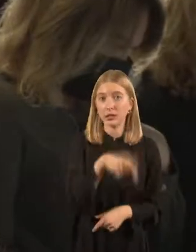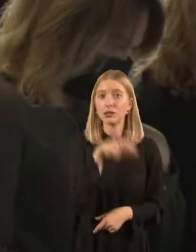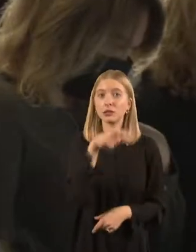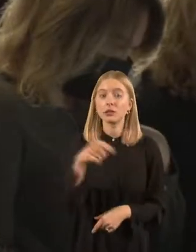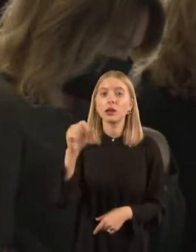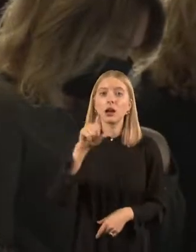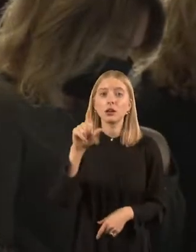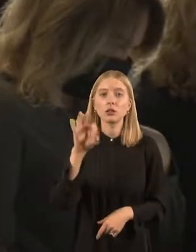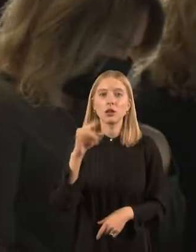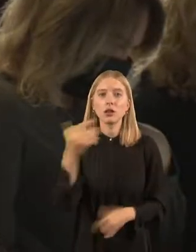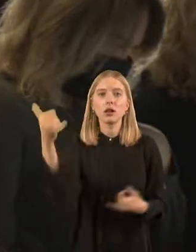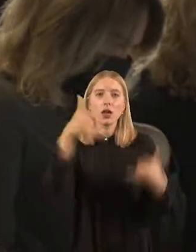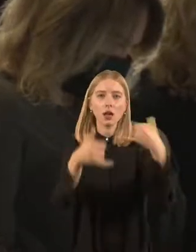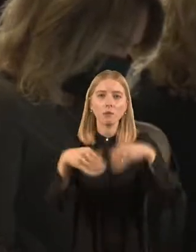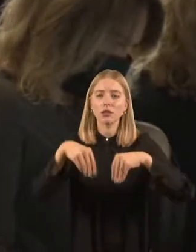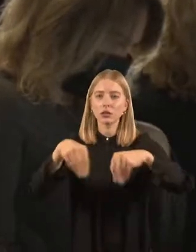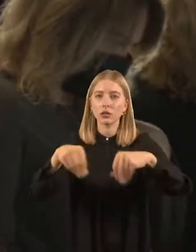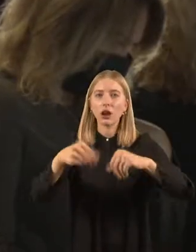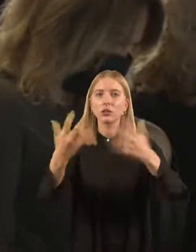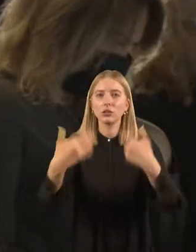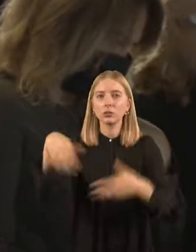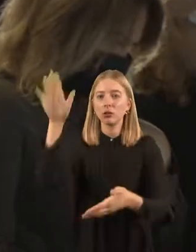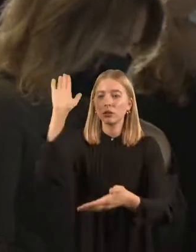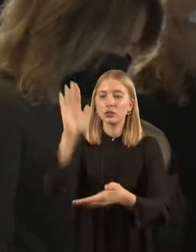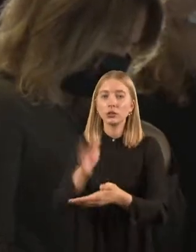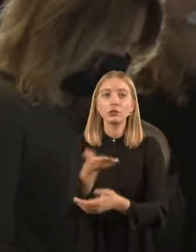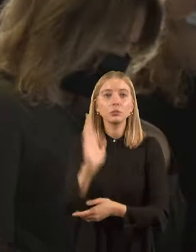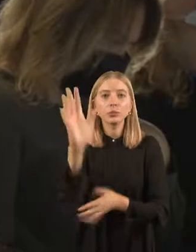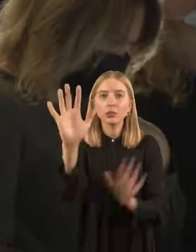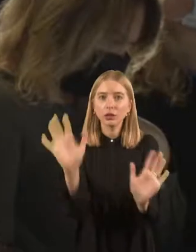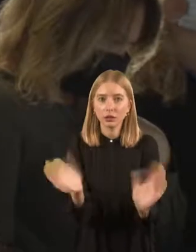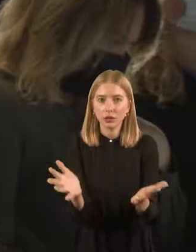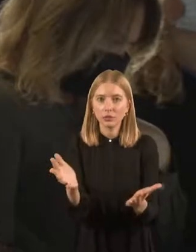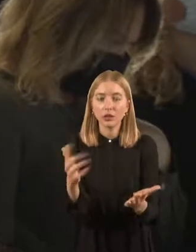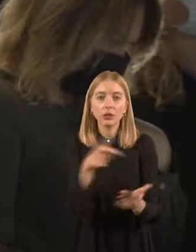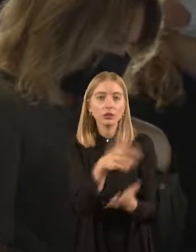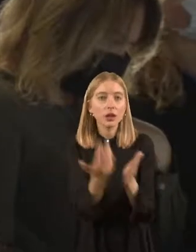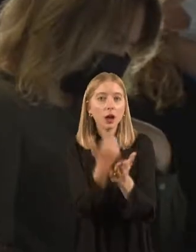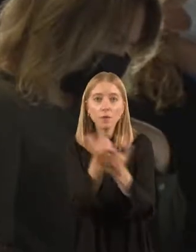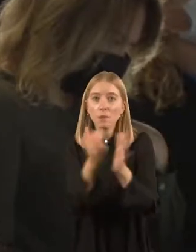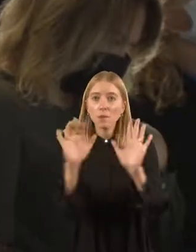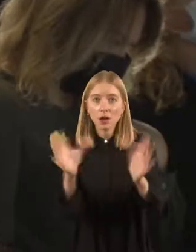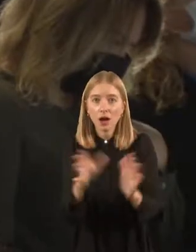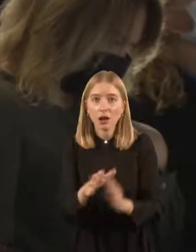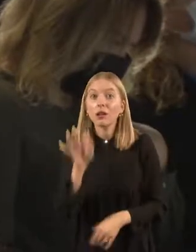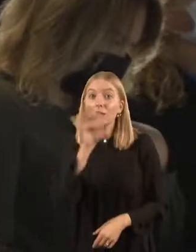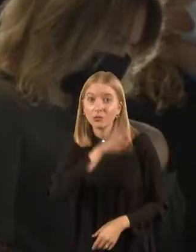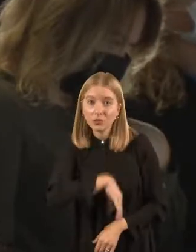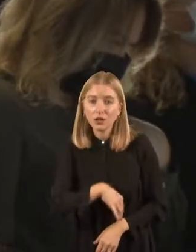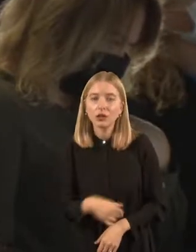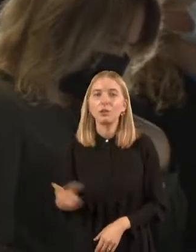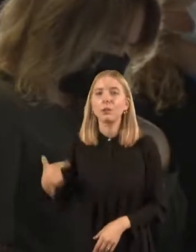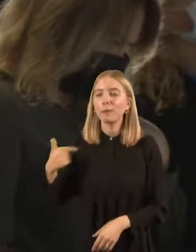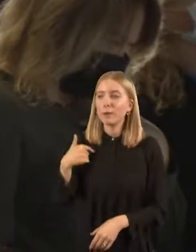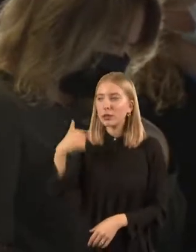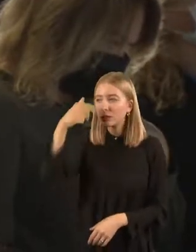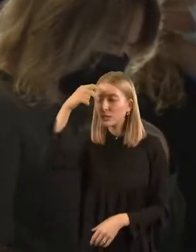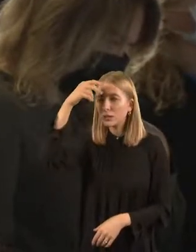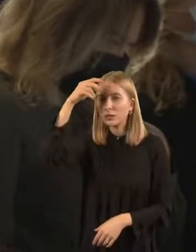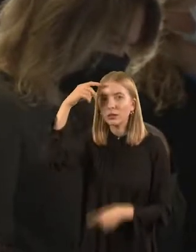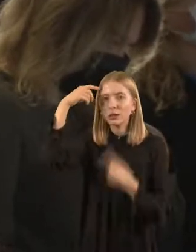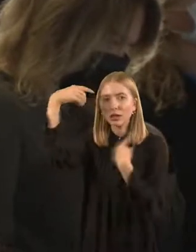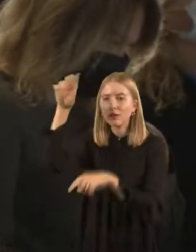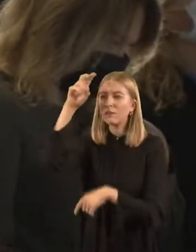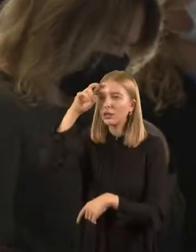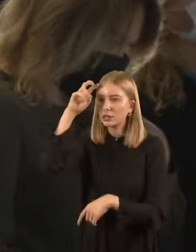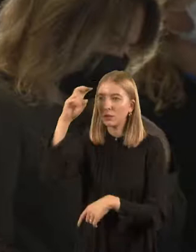There is a need to show what a farmer could gain by reducing the use of fertilizers and what a farmer could